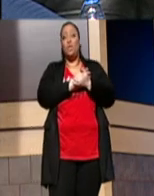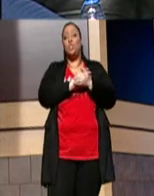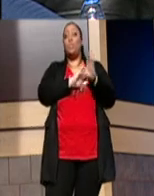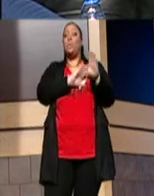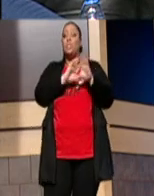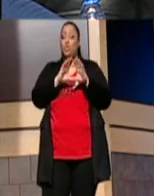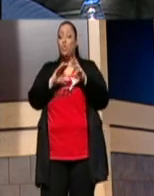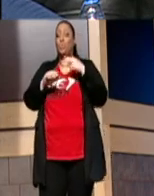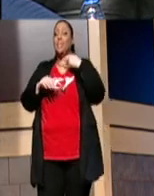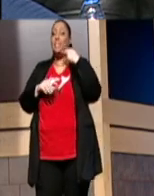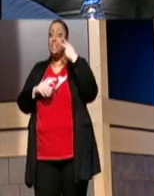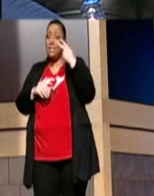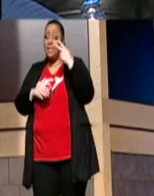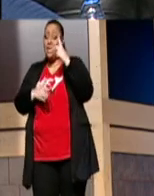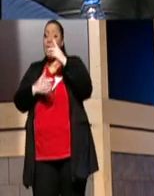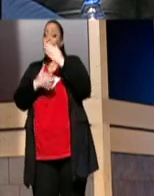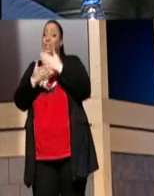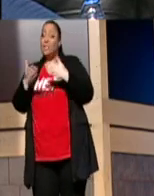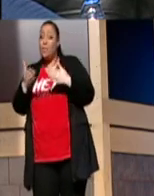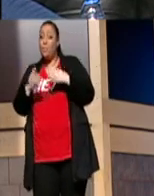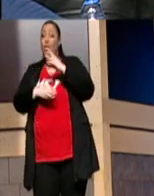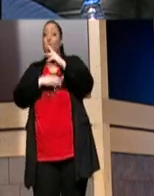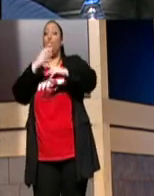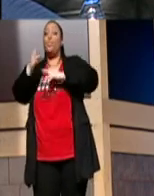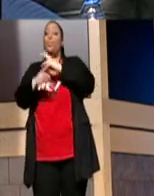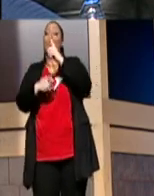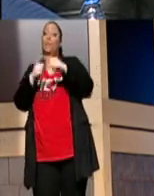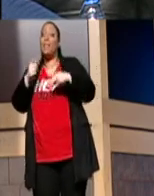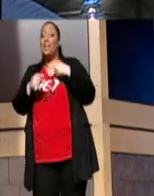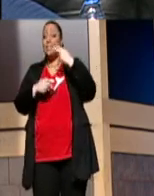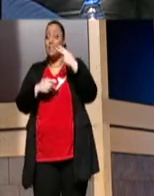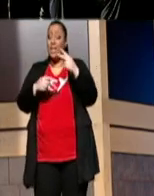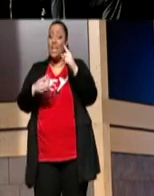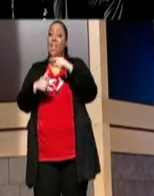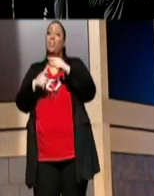see something the world can't see, then we can have something the world can't have.